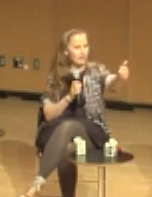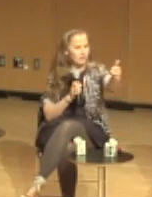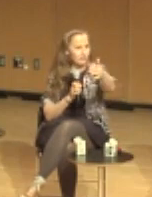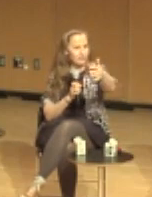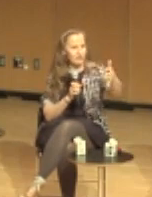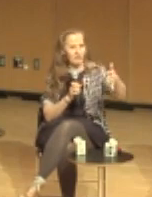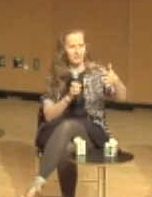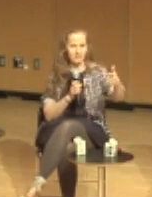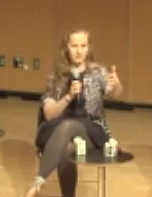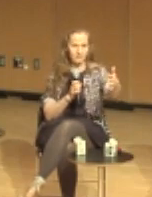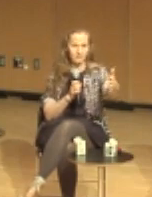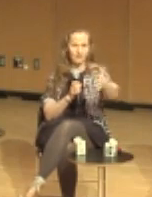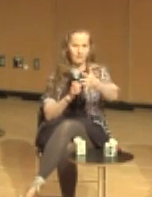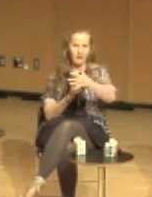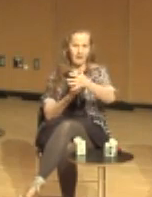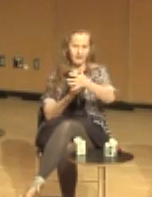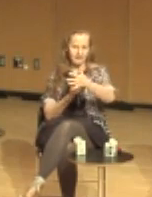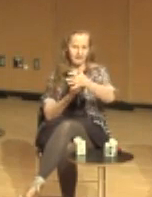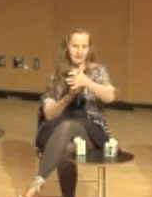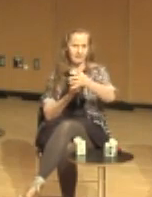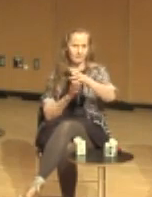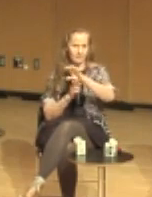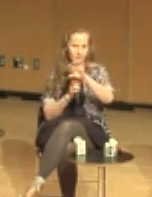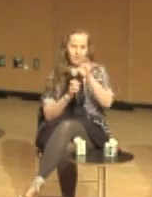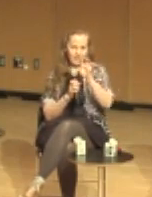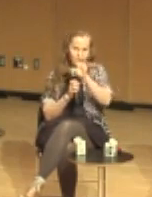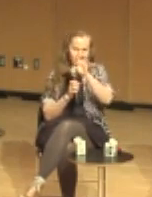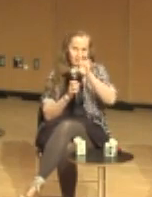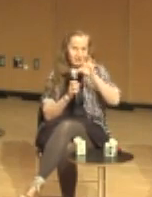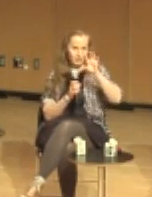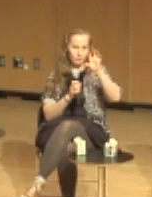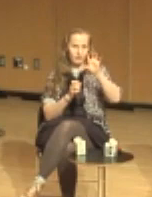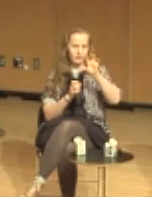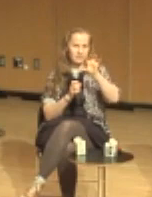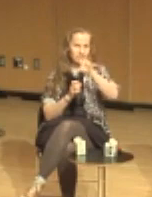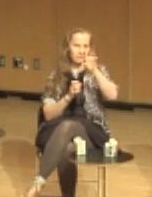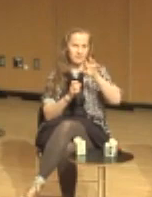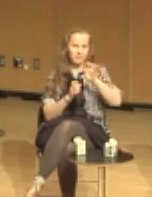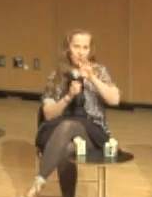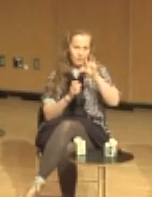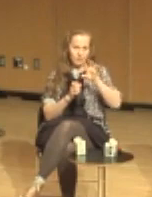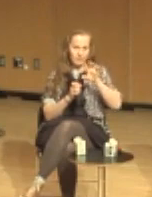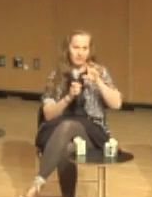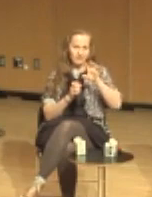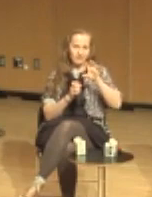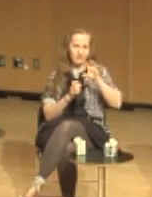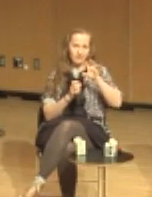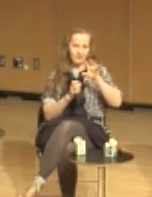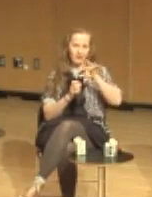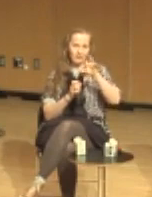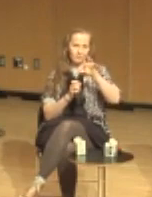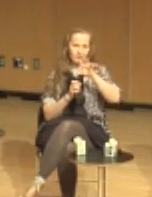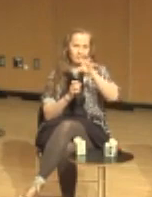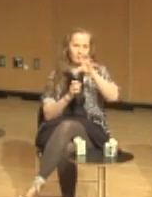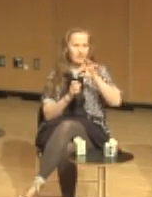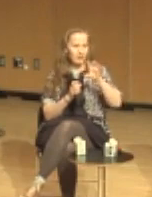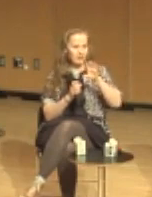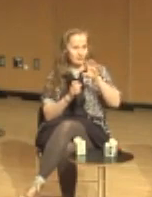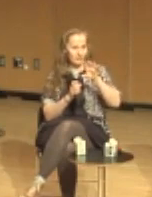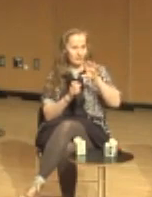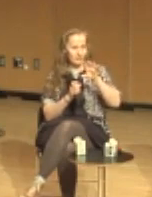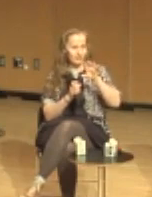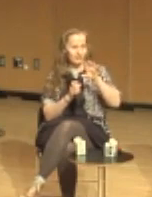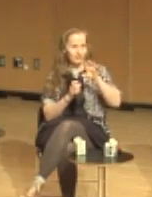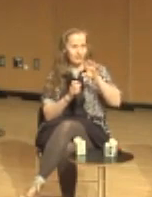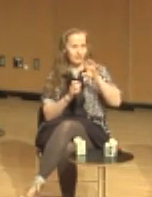actually a lot of people in the audience just saw her back but to be able to be so close into the emotion of what's going going